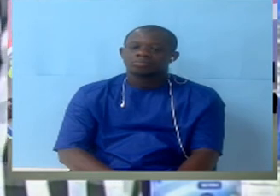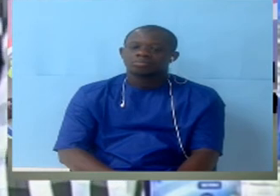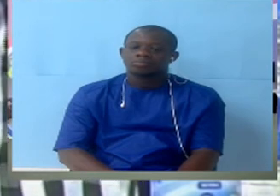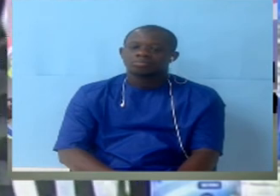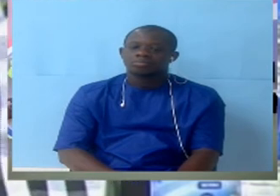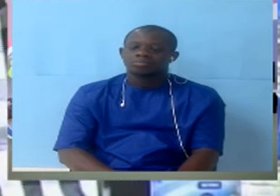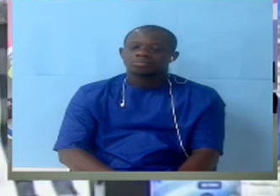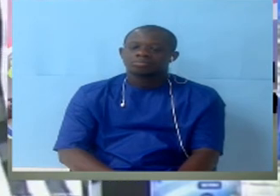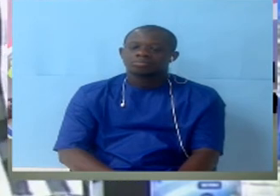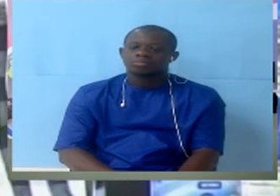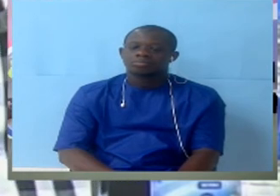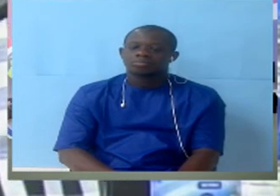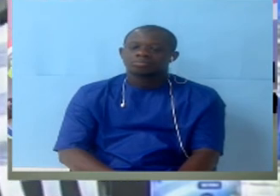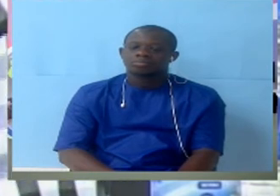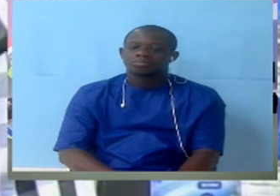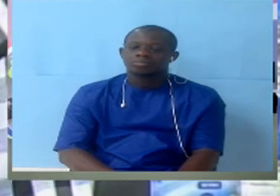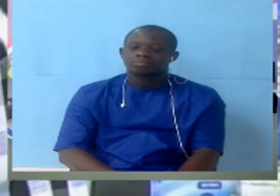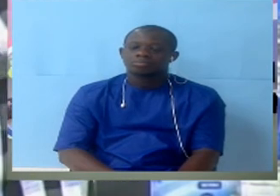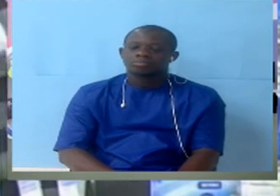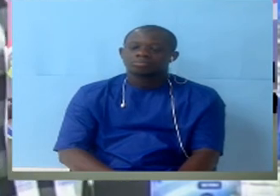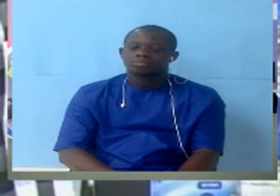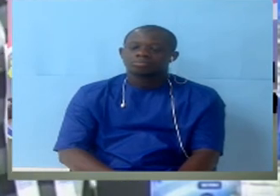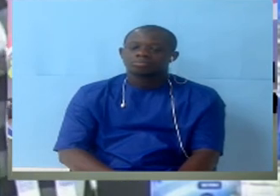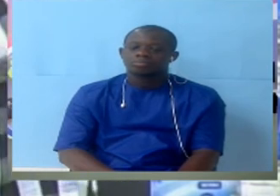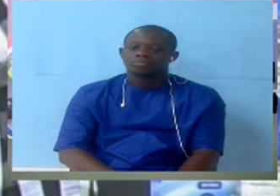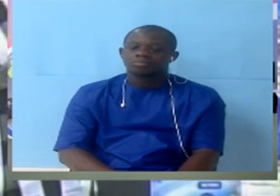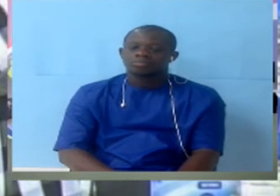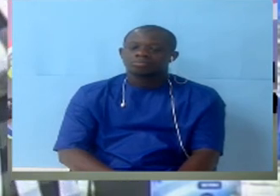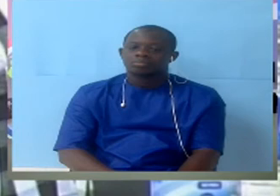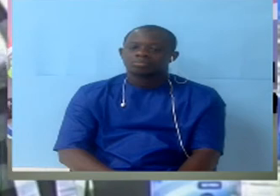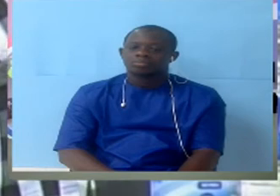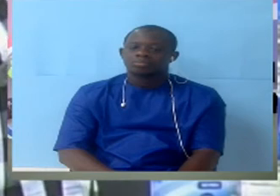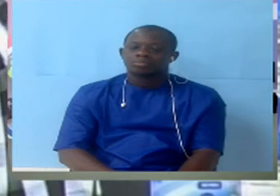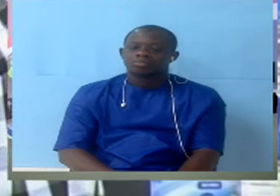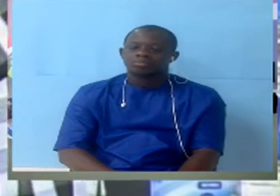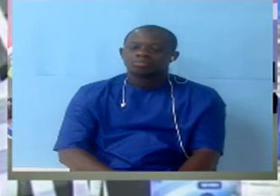Ah, but promotion ying in the army, nga fu nyamen rek